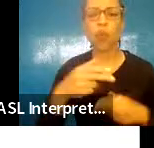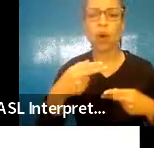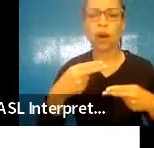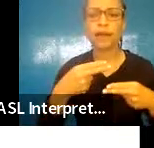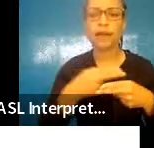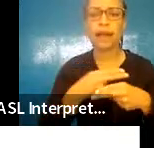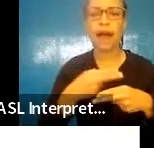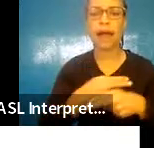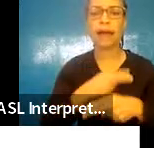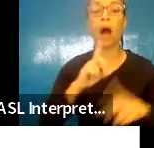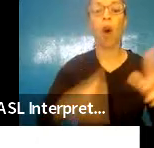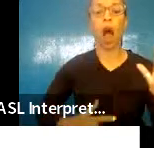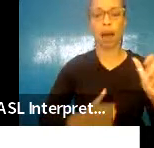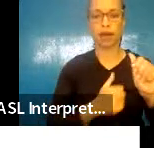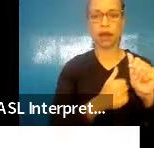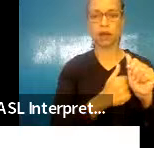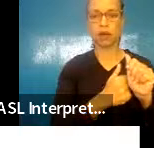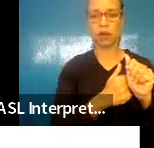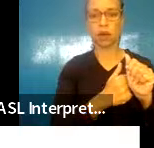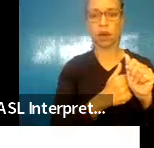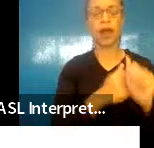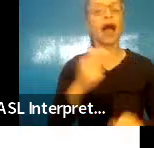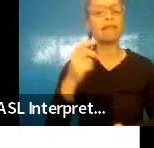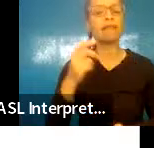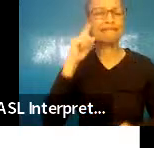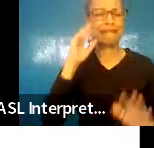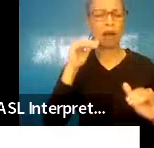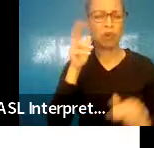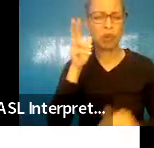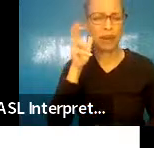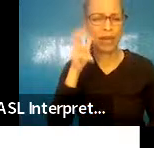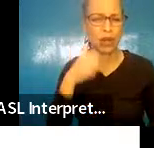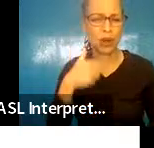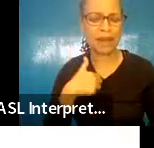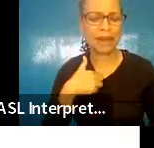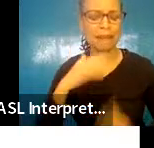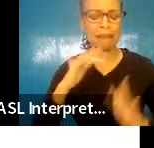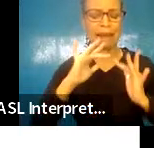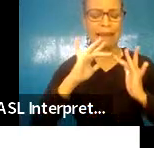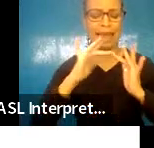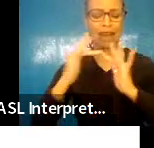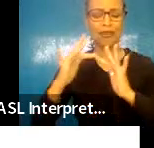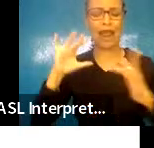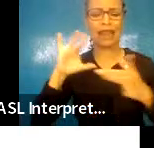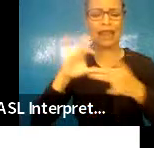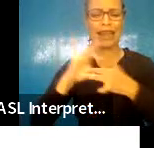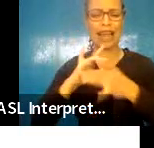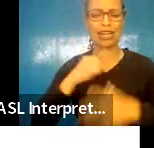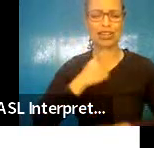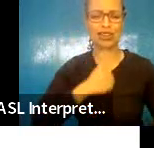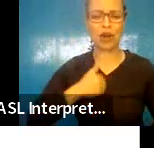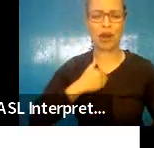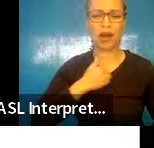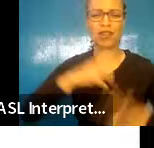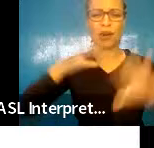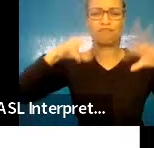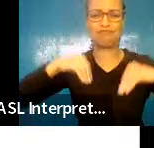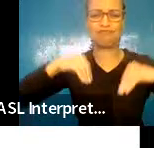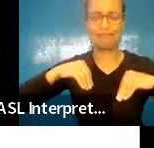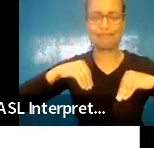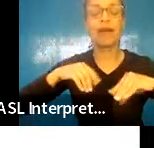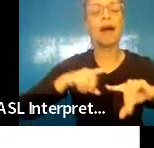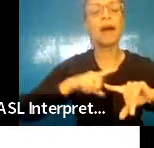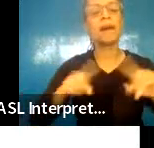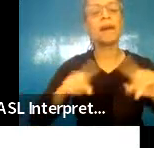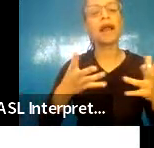one quick update. I hope everyone can hear me. I have some internet connection issues today, so I'm going to leave my camera off. I just wanted